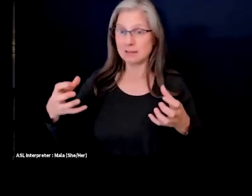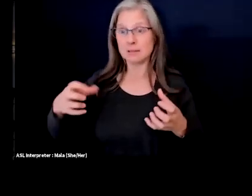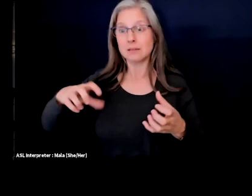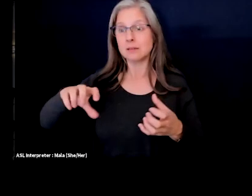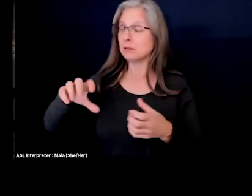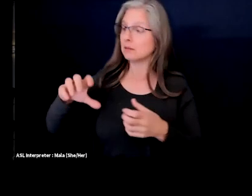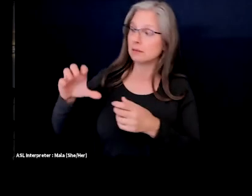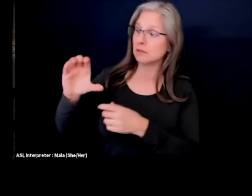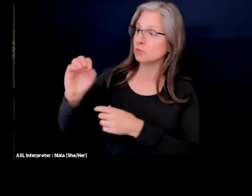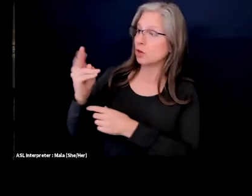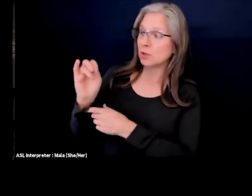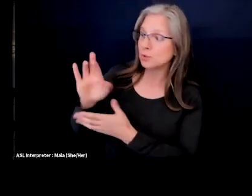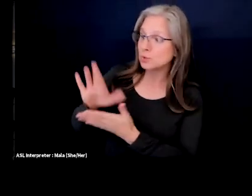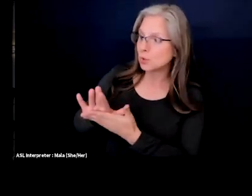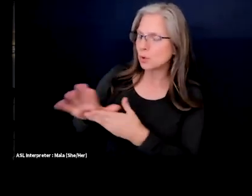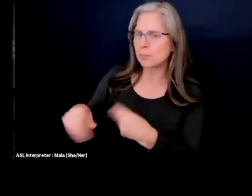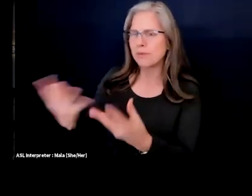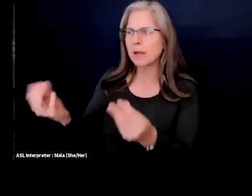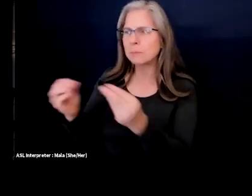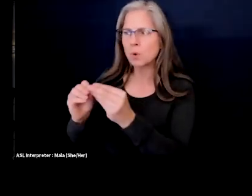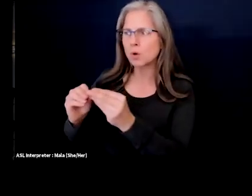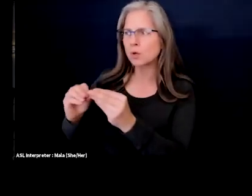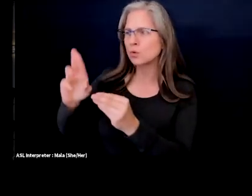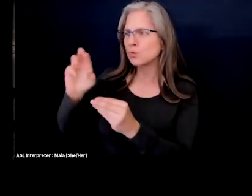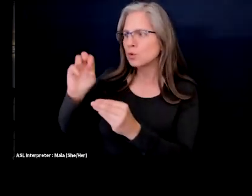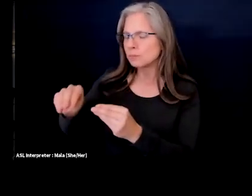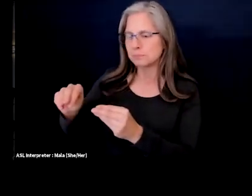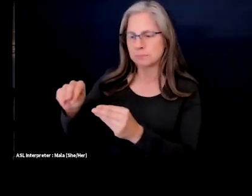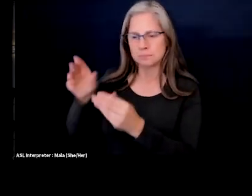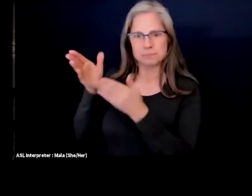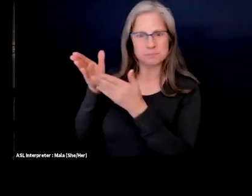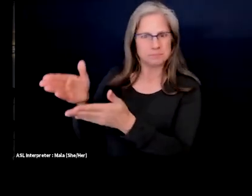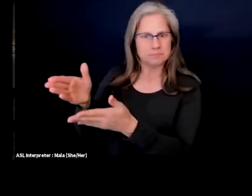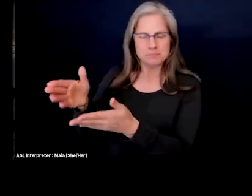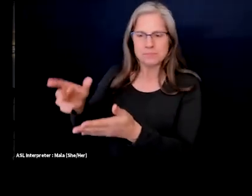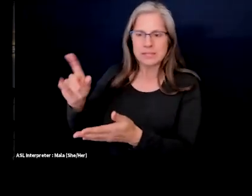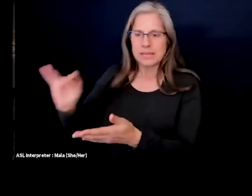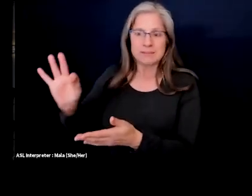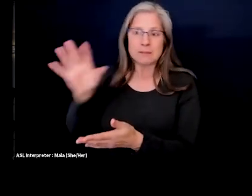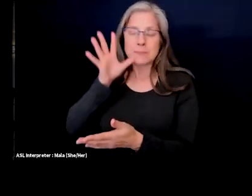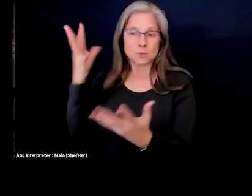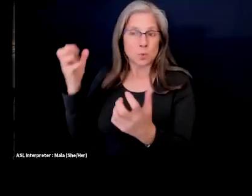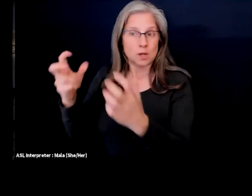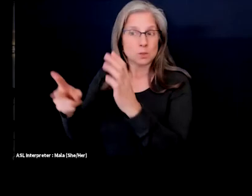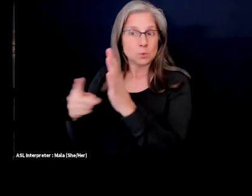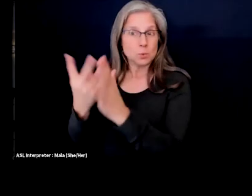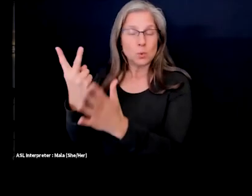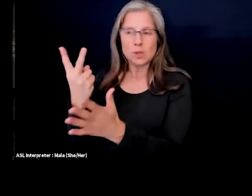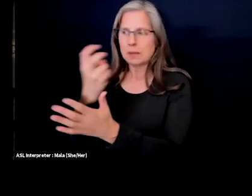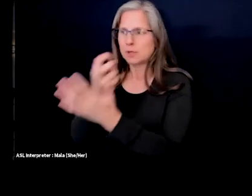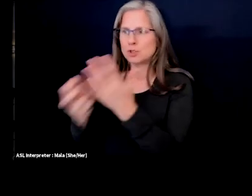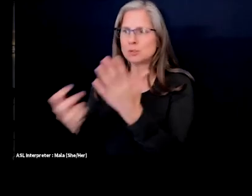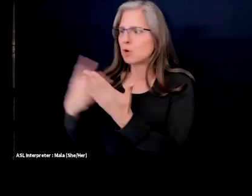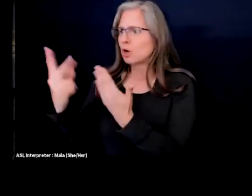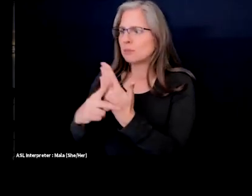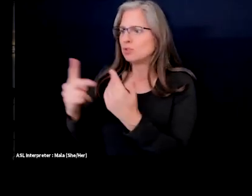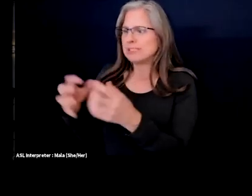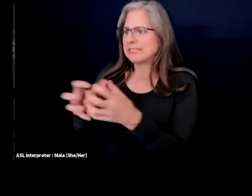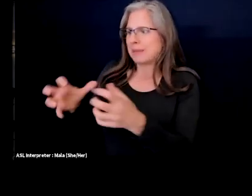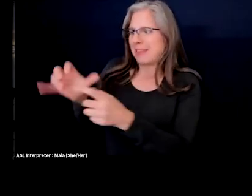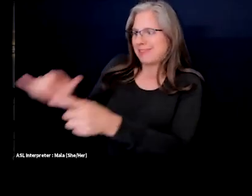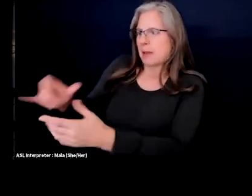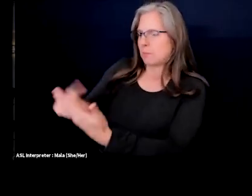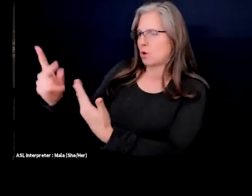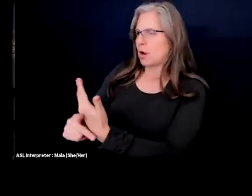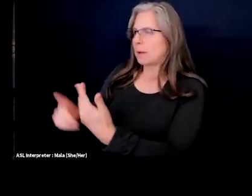School, provide more room there if parents want, you know, a dual immersion program. Why don't you just expand that and